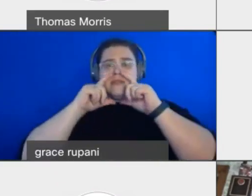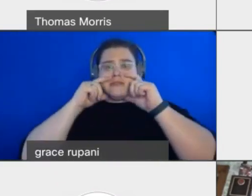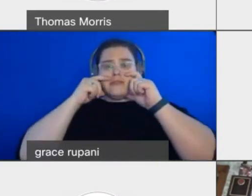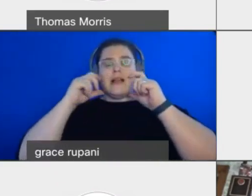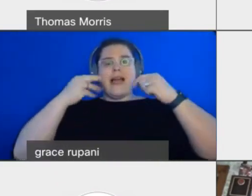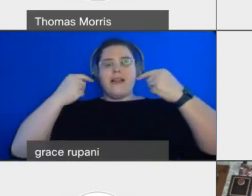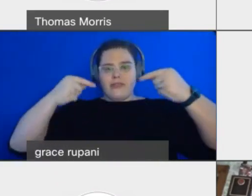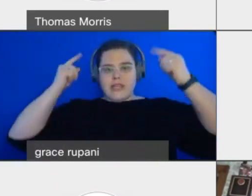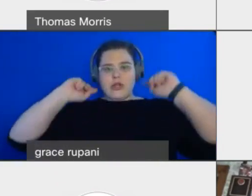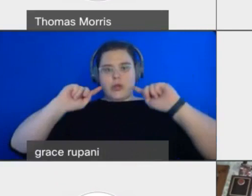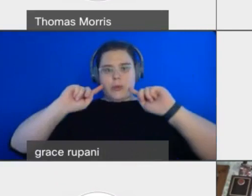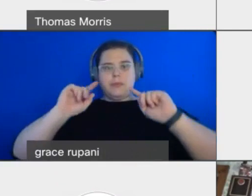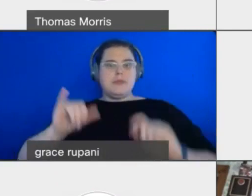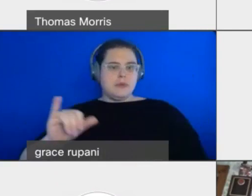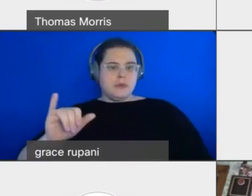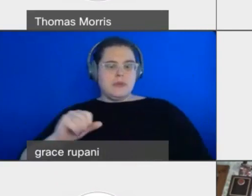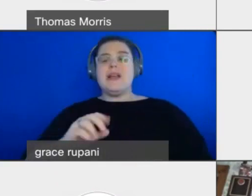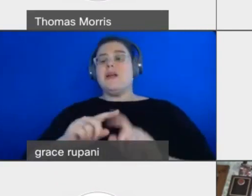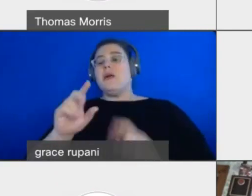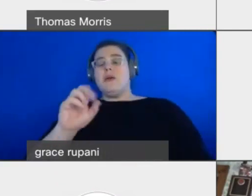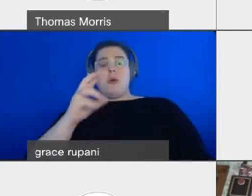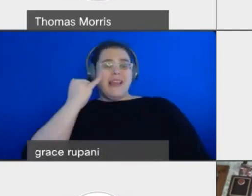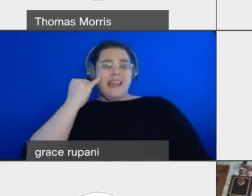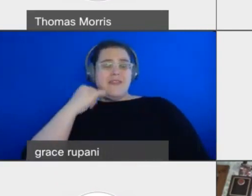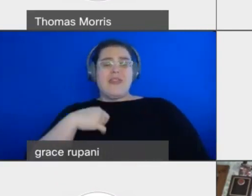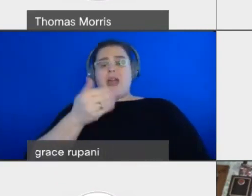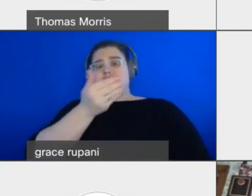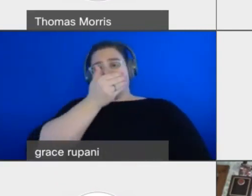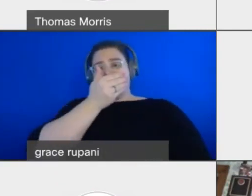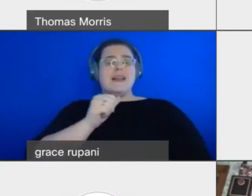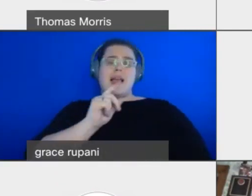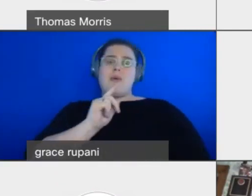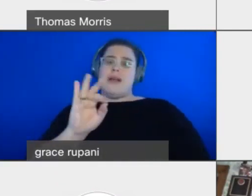they have a face mask that does not fit, like for example, it has gaps